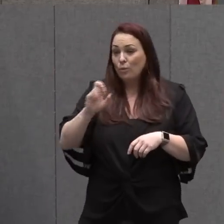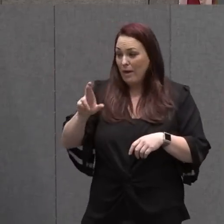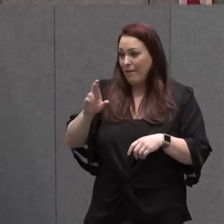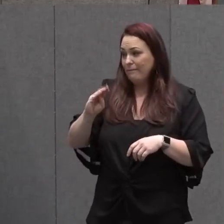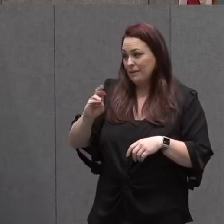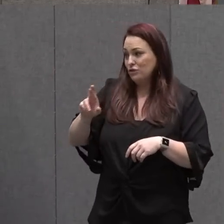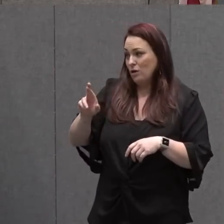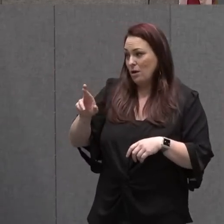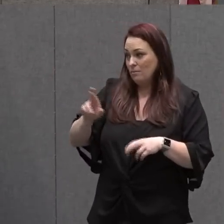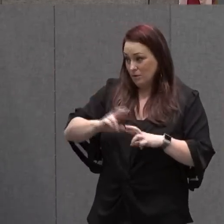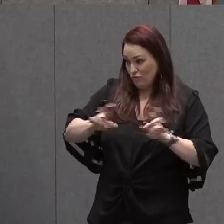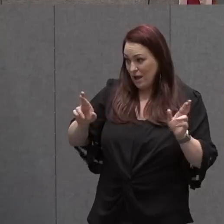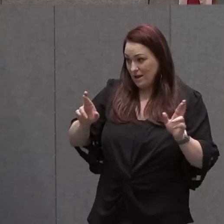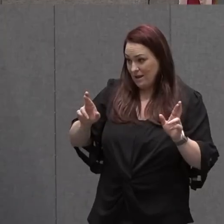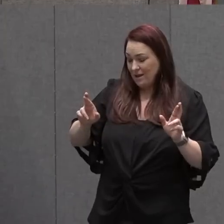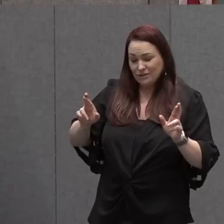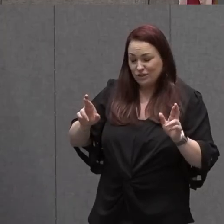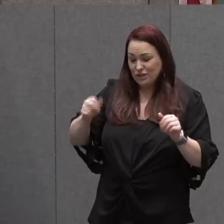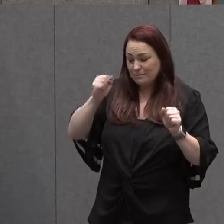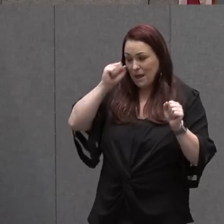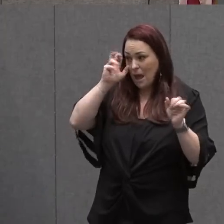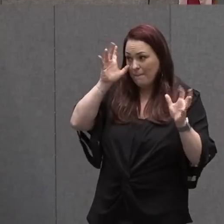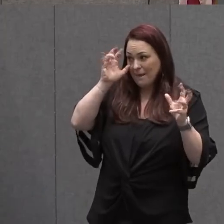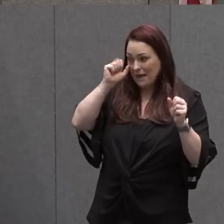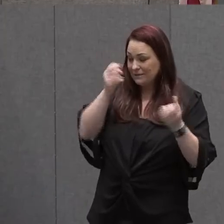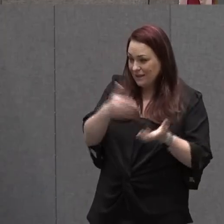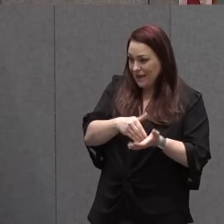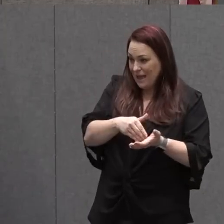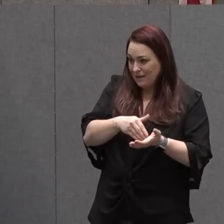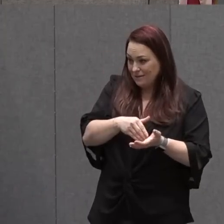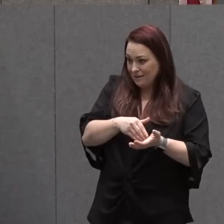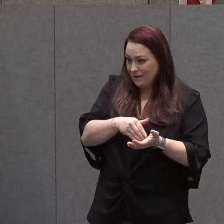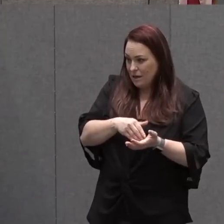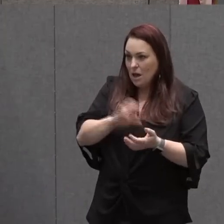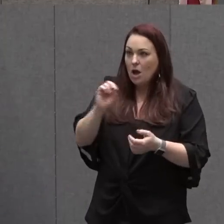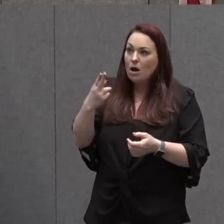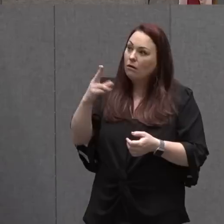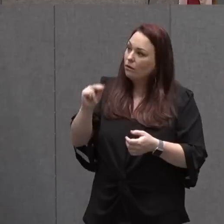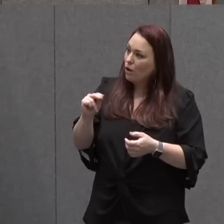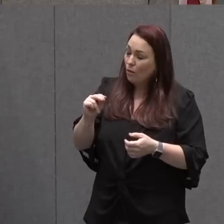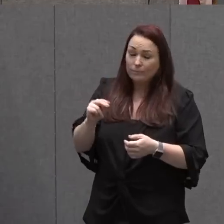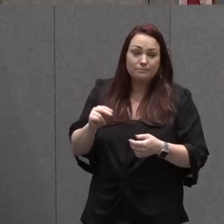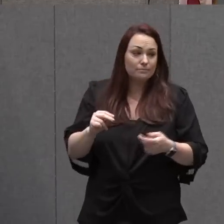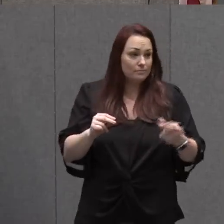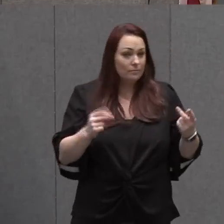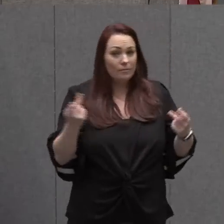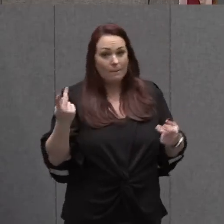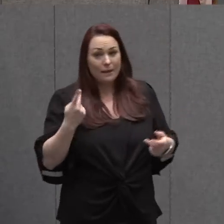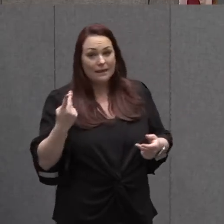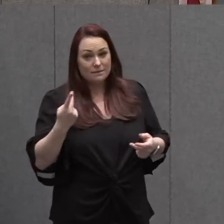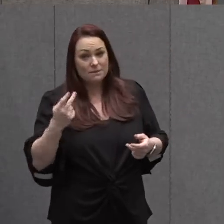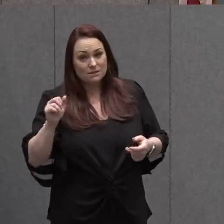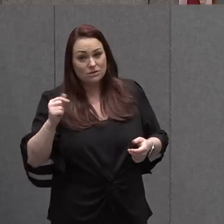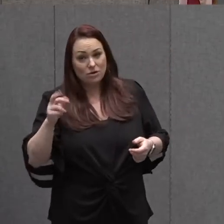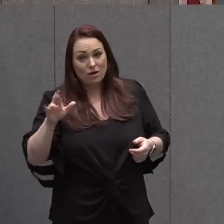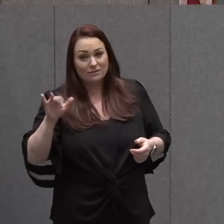again. Are you ready? Oh, no. Because Miss Garcia and I are prepared to